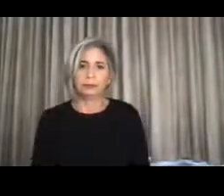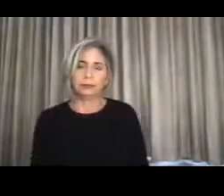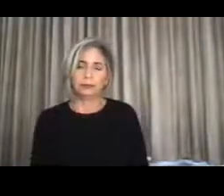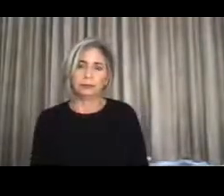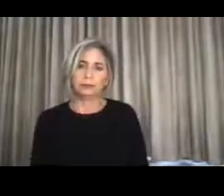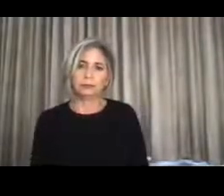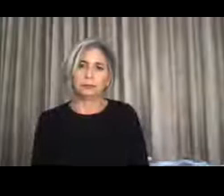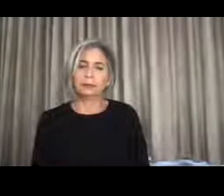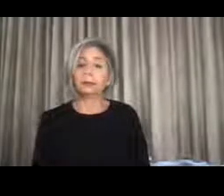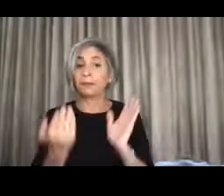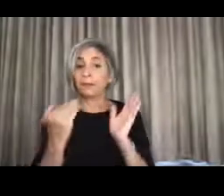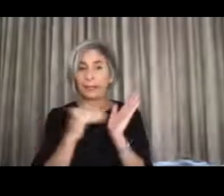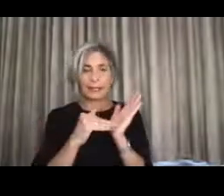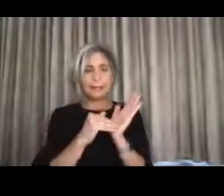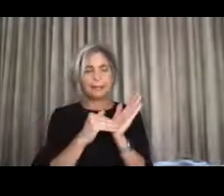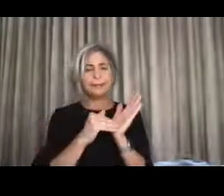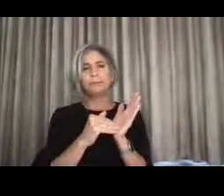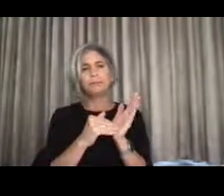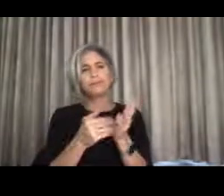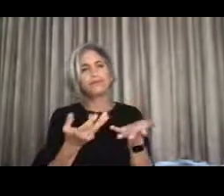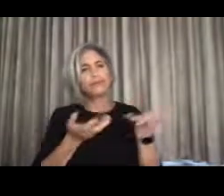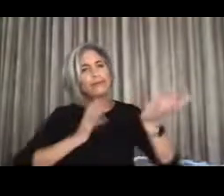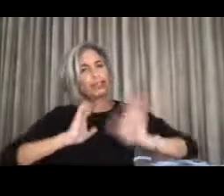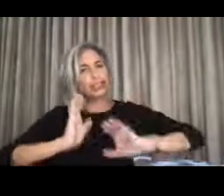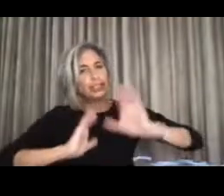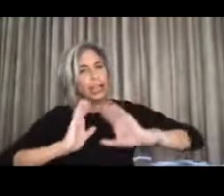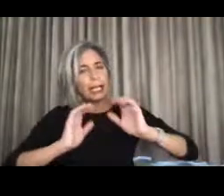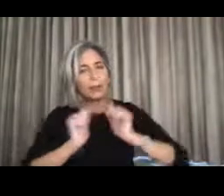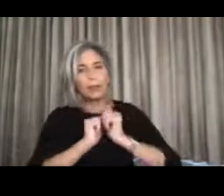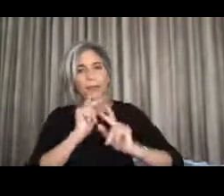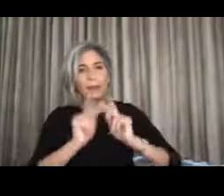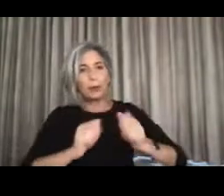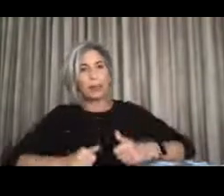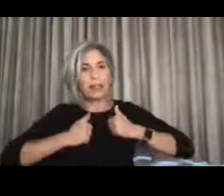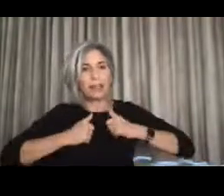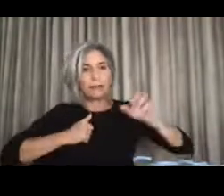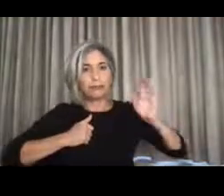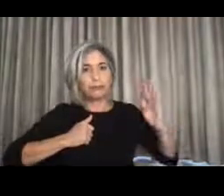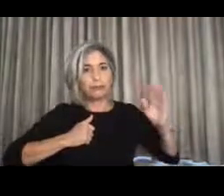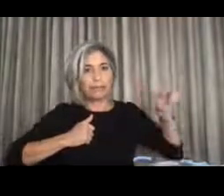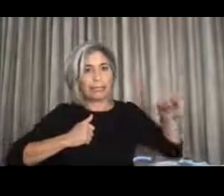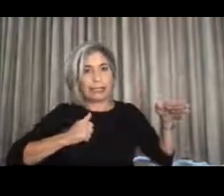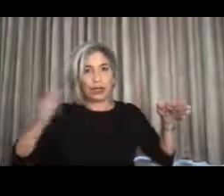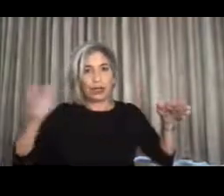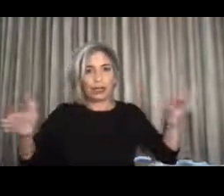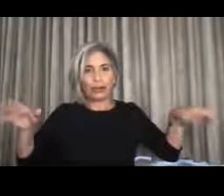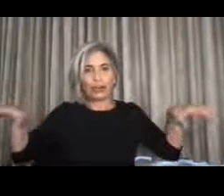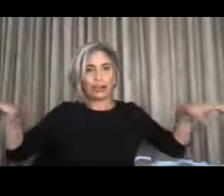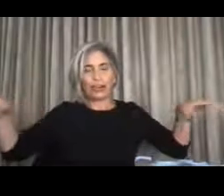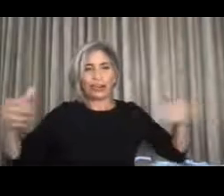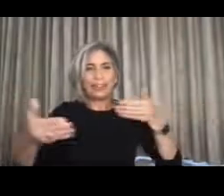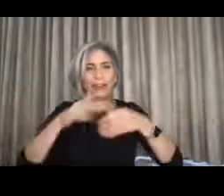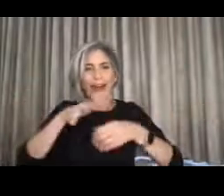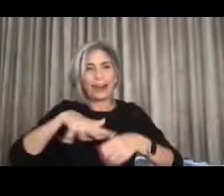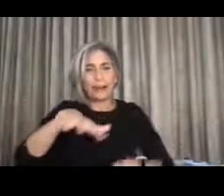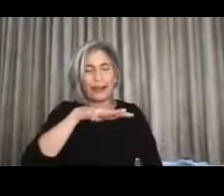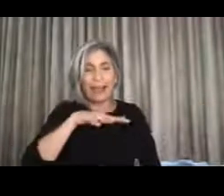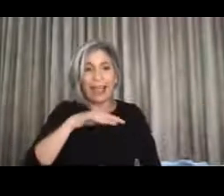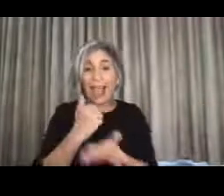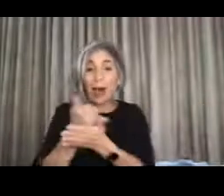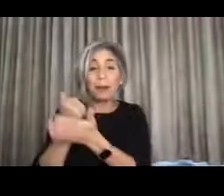And then again, talking to your neighbors is the fundamental thing. Make sure they know how to be prepared. Help them evacuate. Sometimes having that